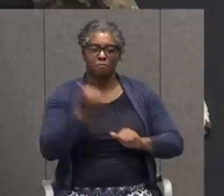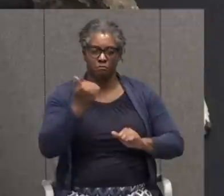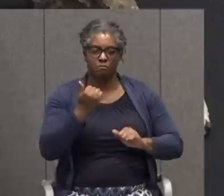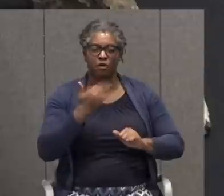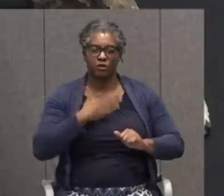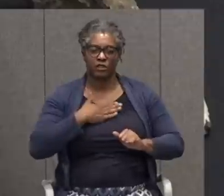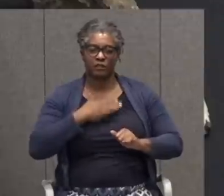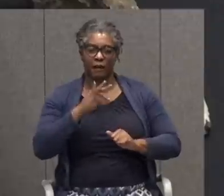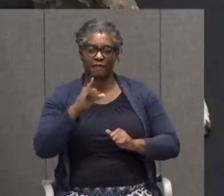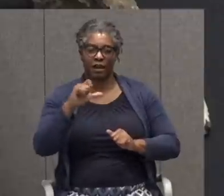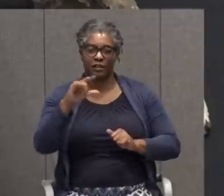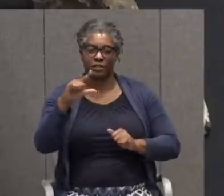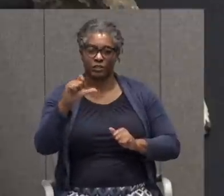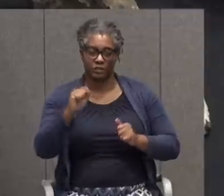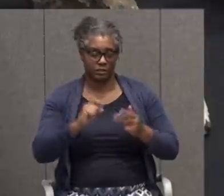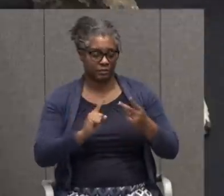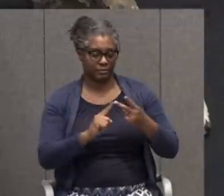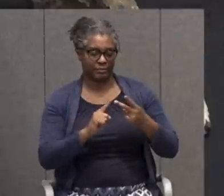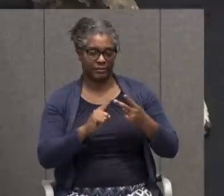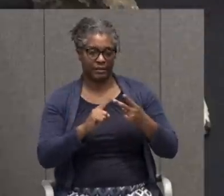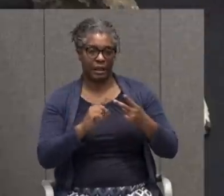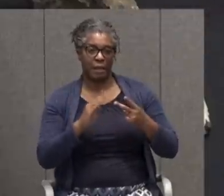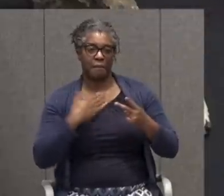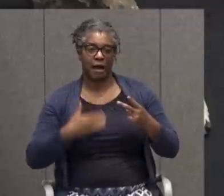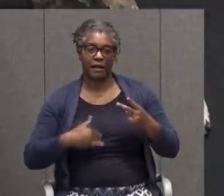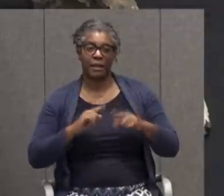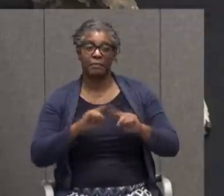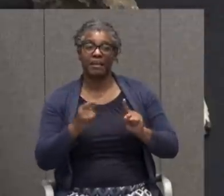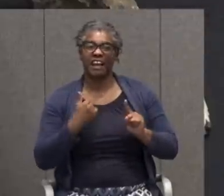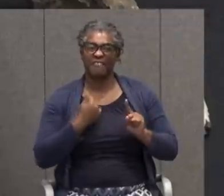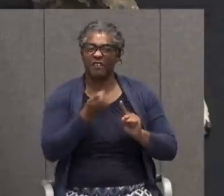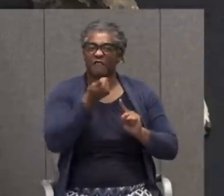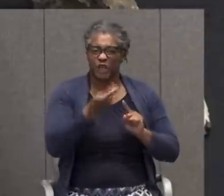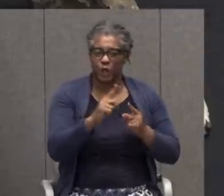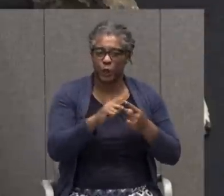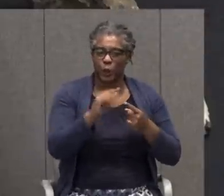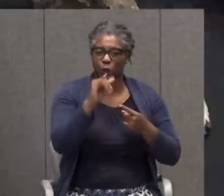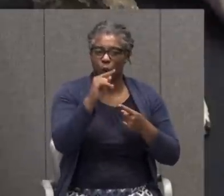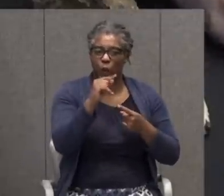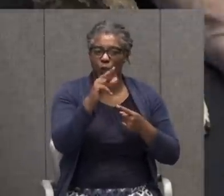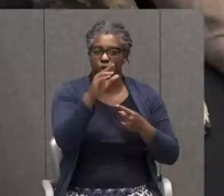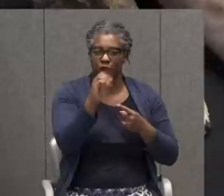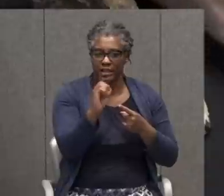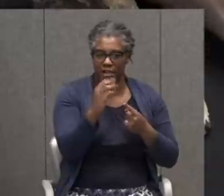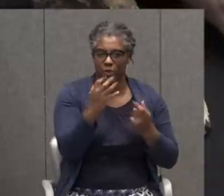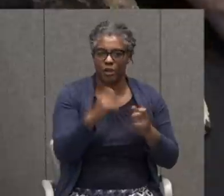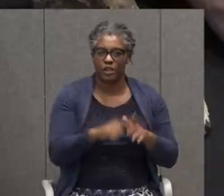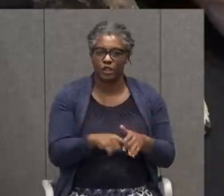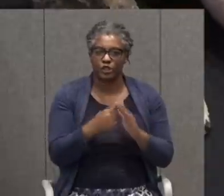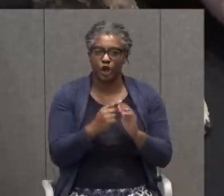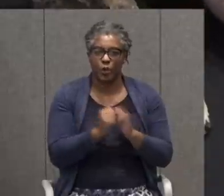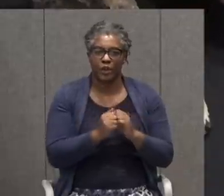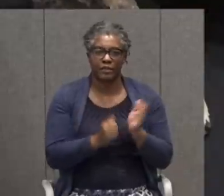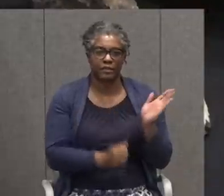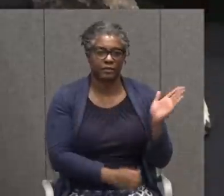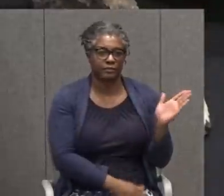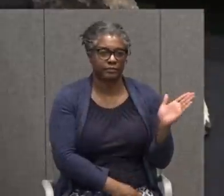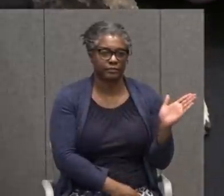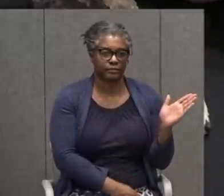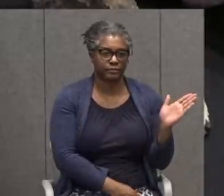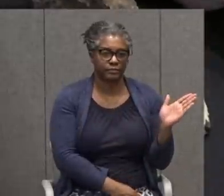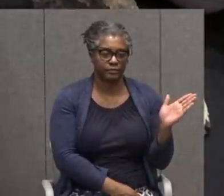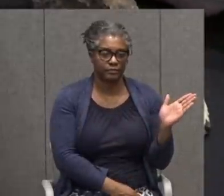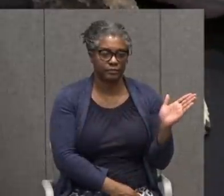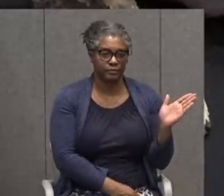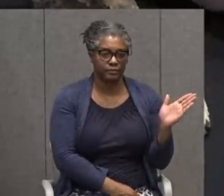looking at that as we were reading. I want to start by looking here at this particular one. I'm going to hold this up a little bit so that you can